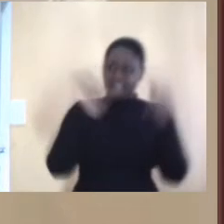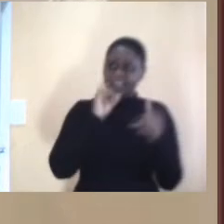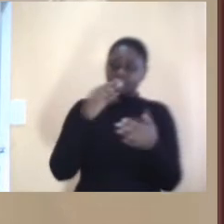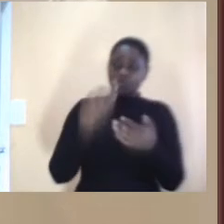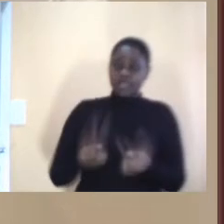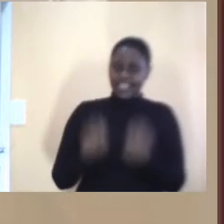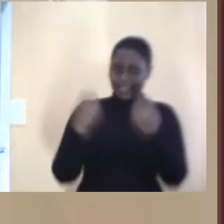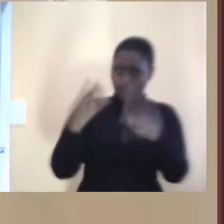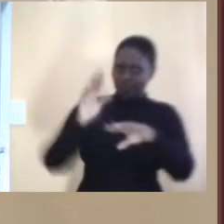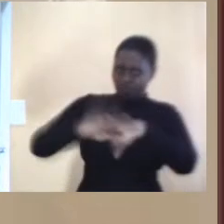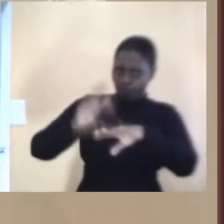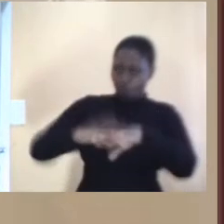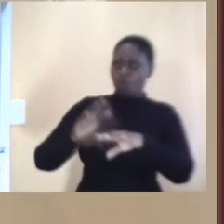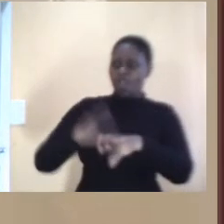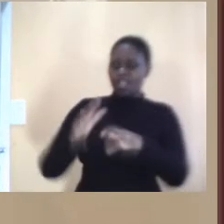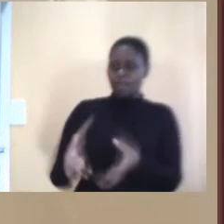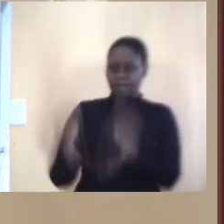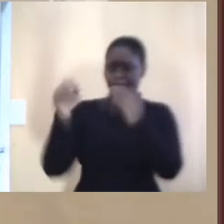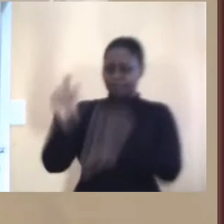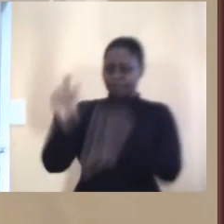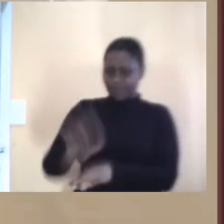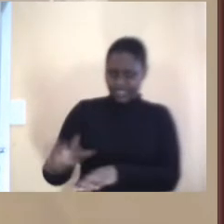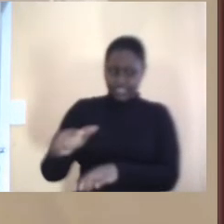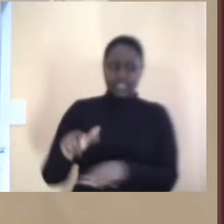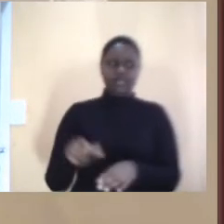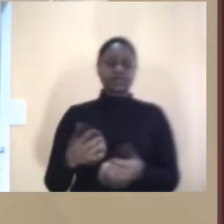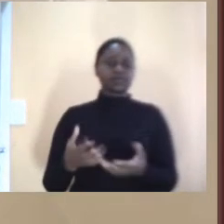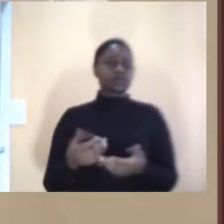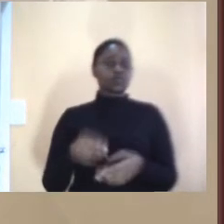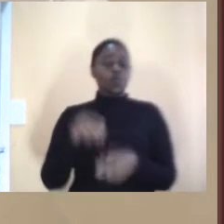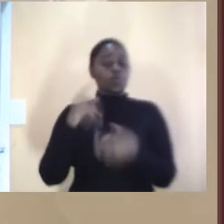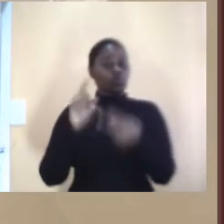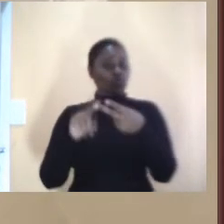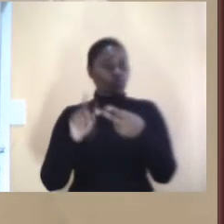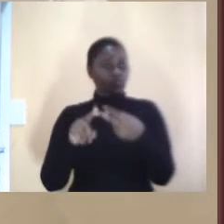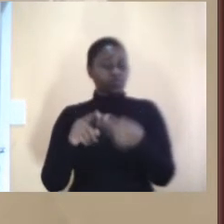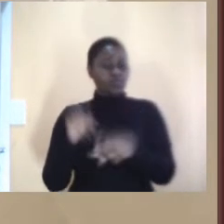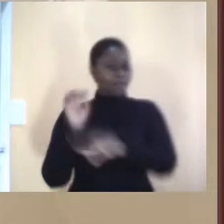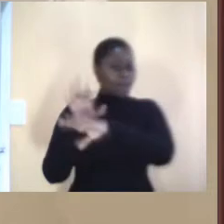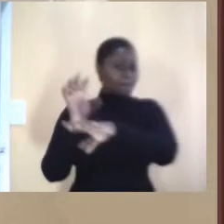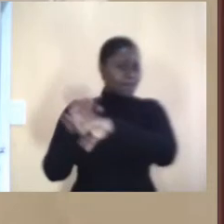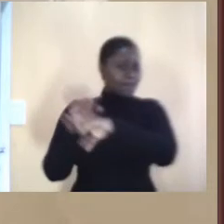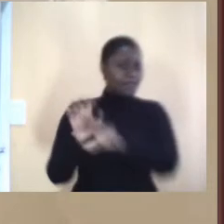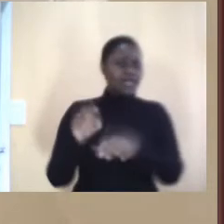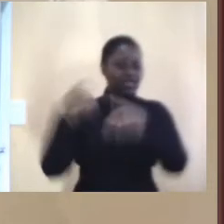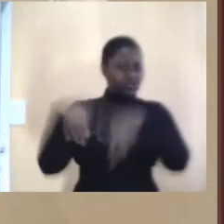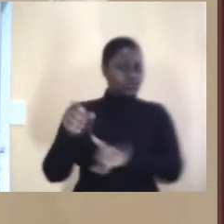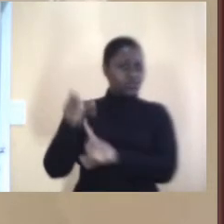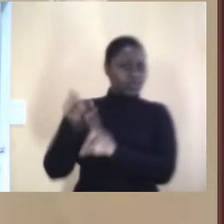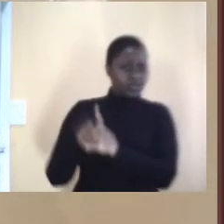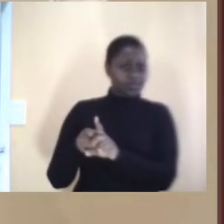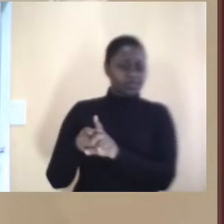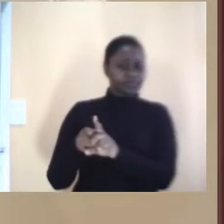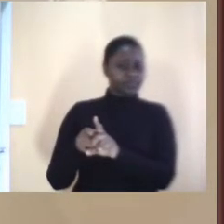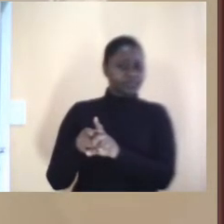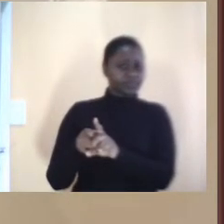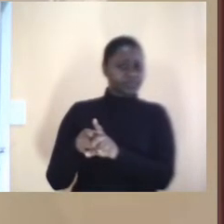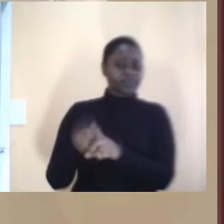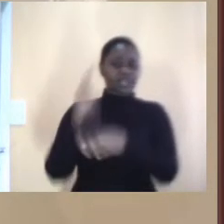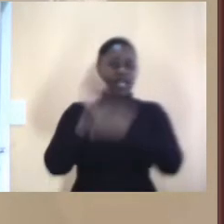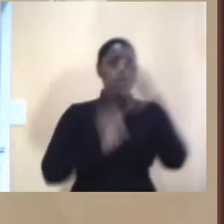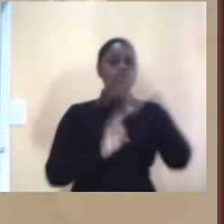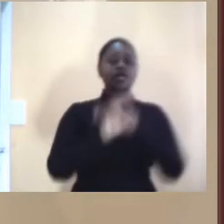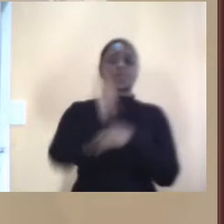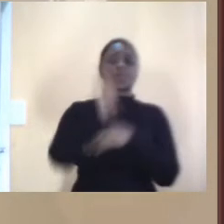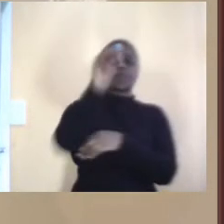more land? What they will do if they are given more seeds? Let us also advance the chair, the issue that has been raised by our Honorable